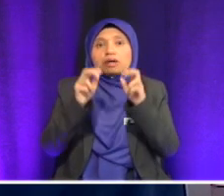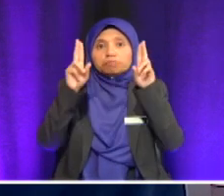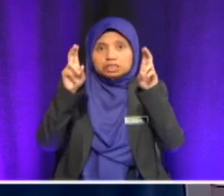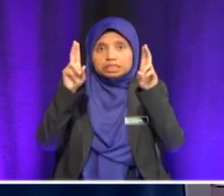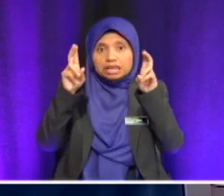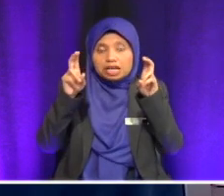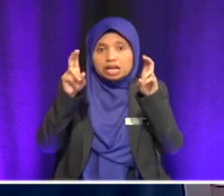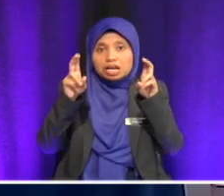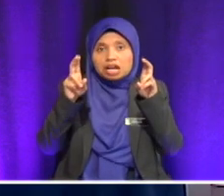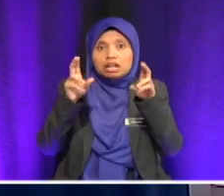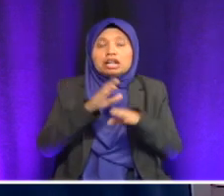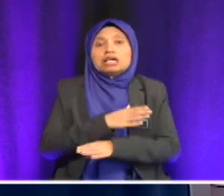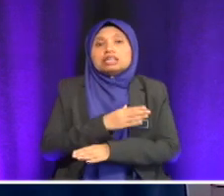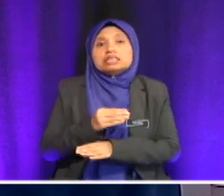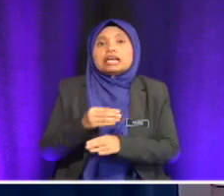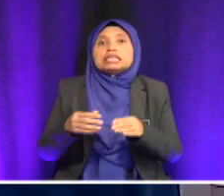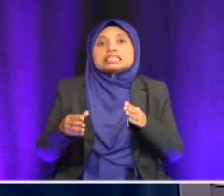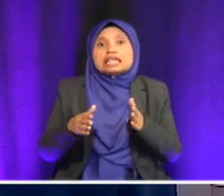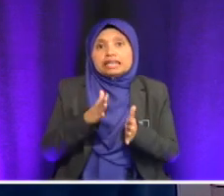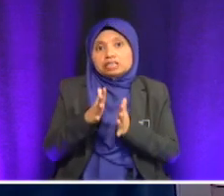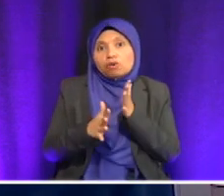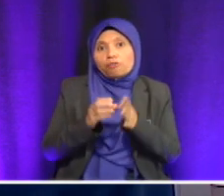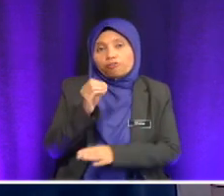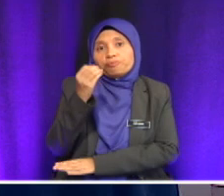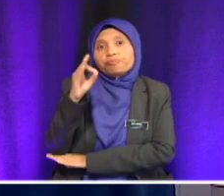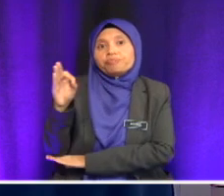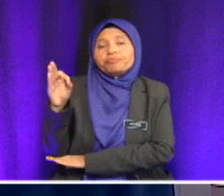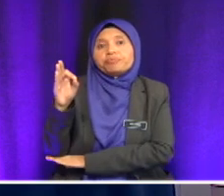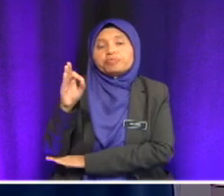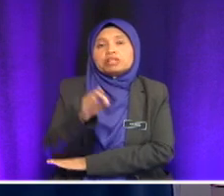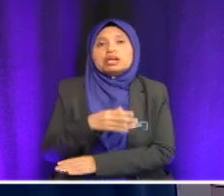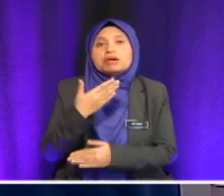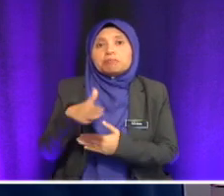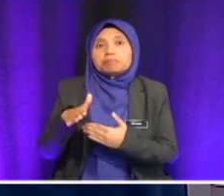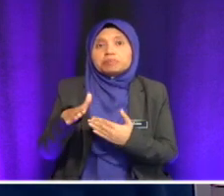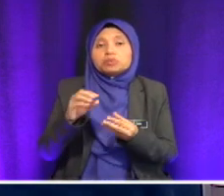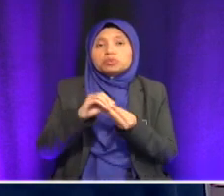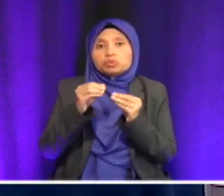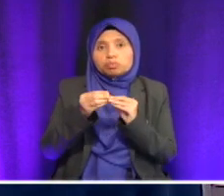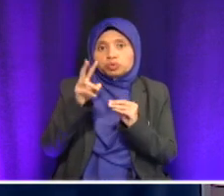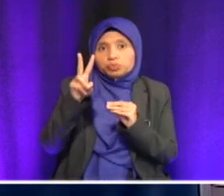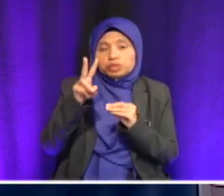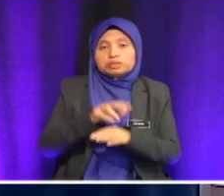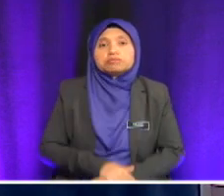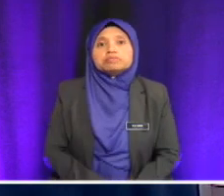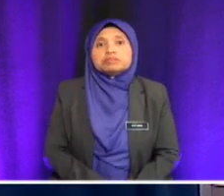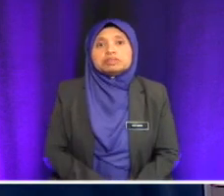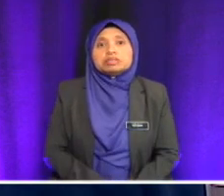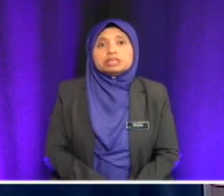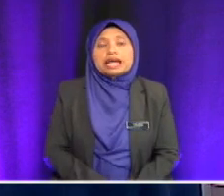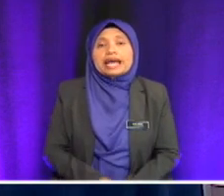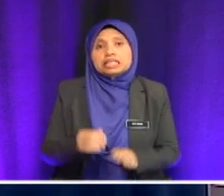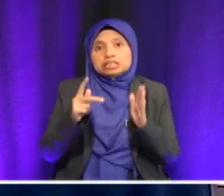body, and lastly we have the sign off. All right. Okay, so next, for the next text type, we have an